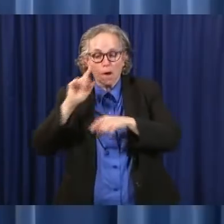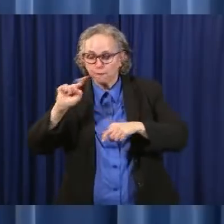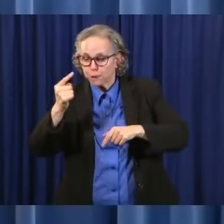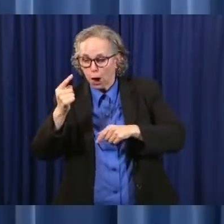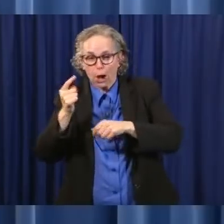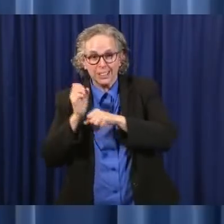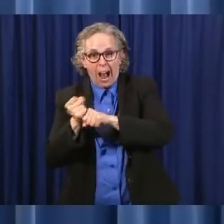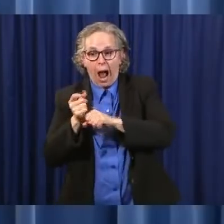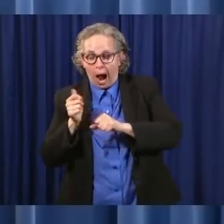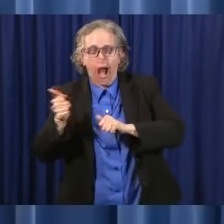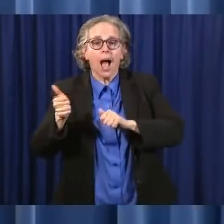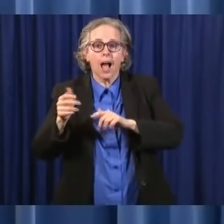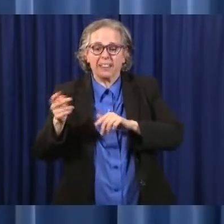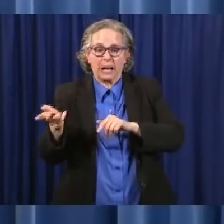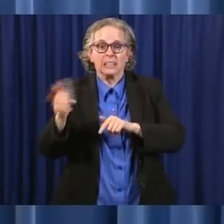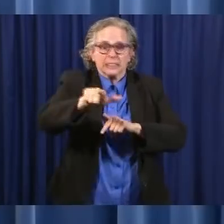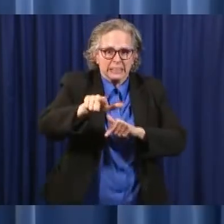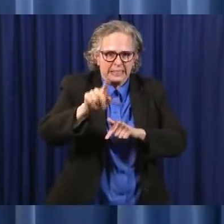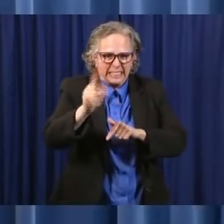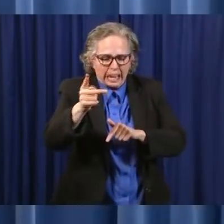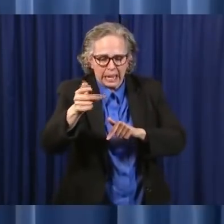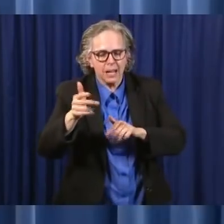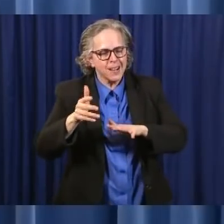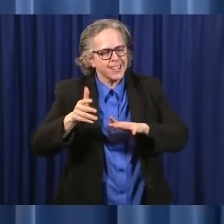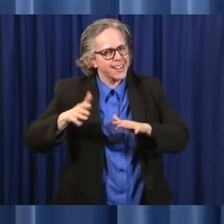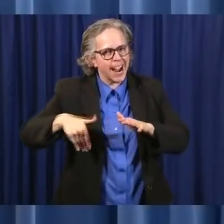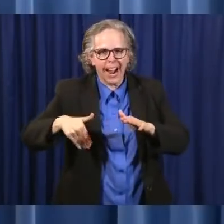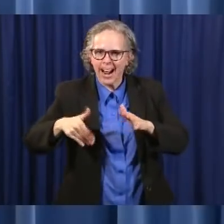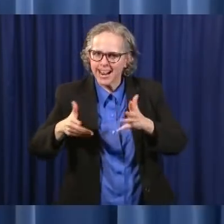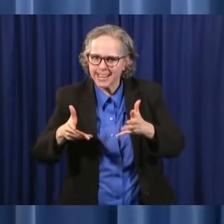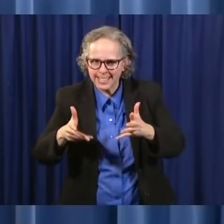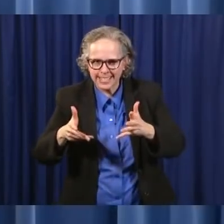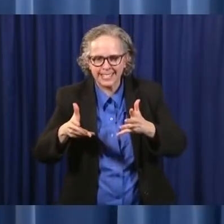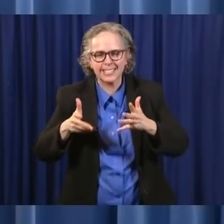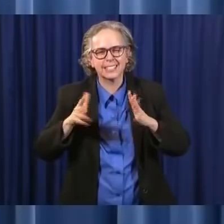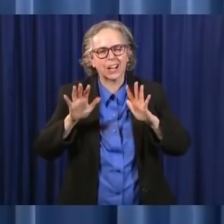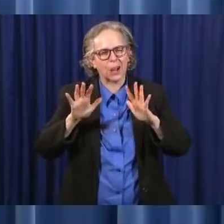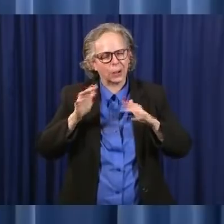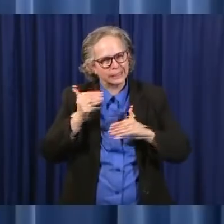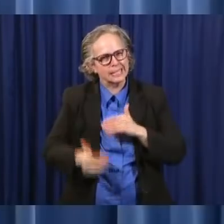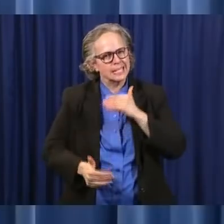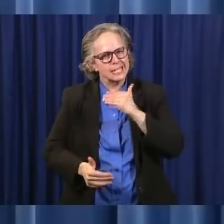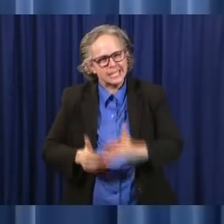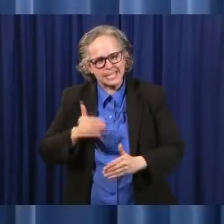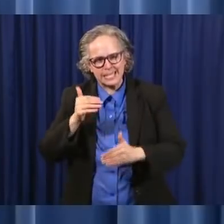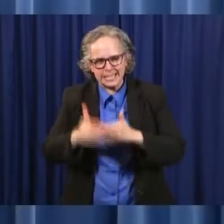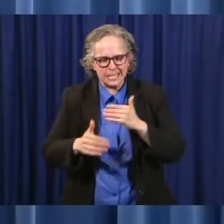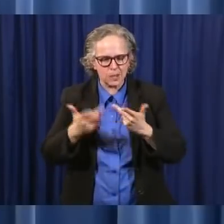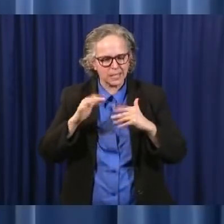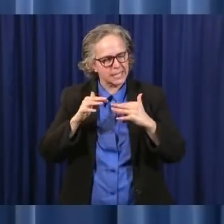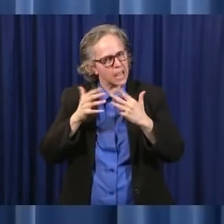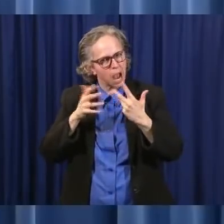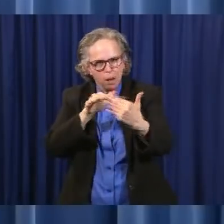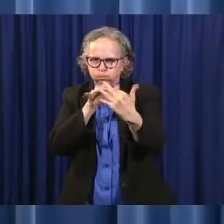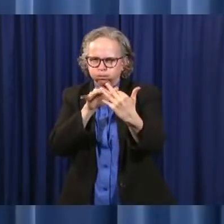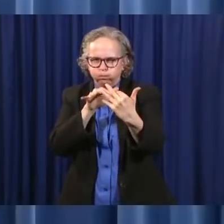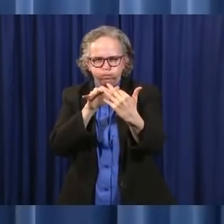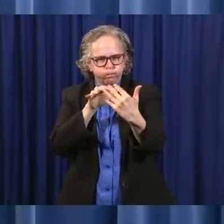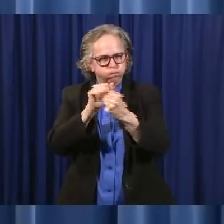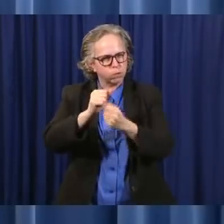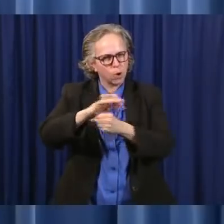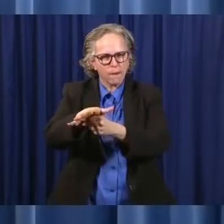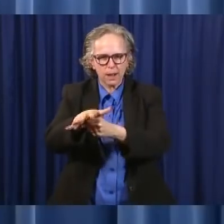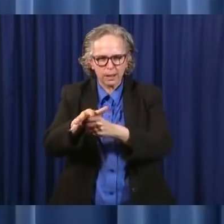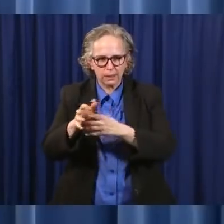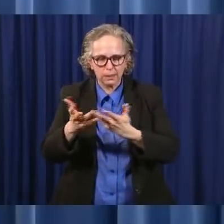questions that have been asked today. Have all been very legitimate questions. How fast can we move up testing?